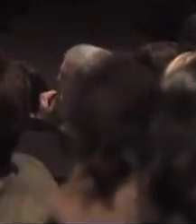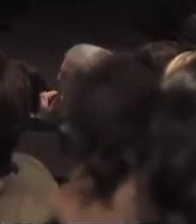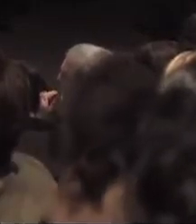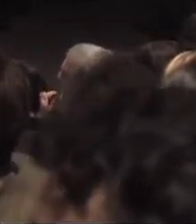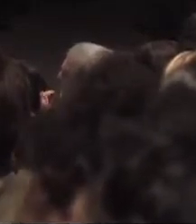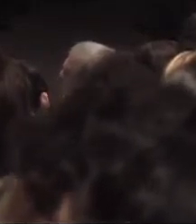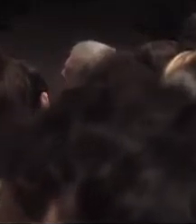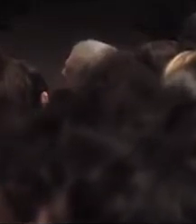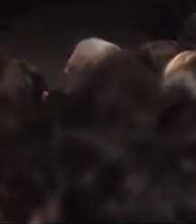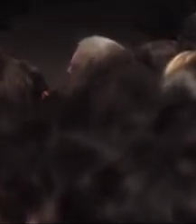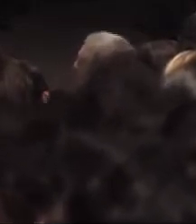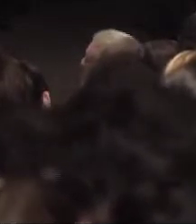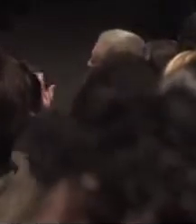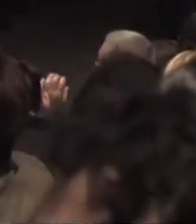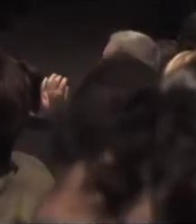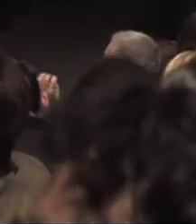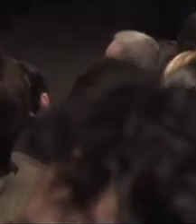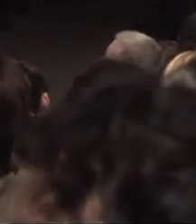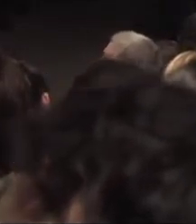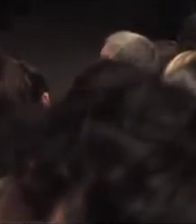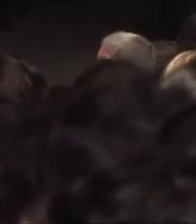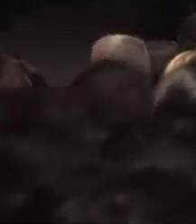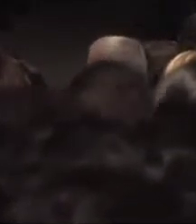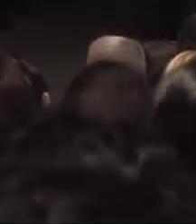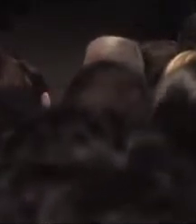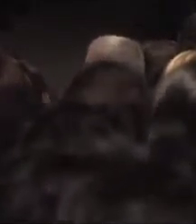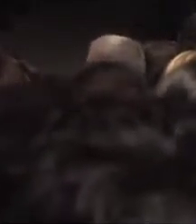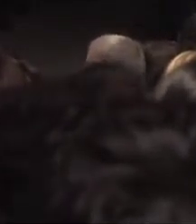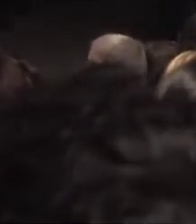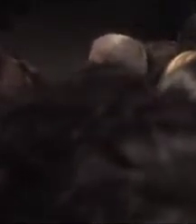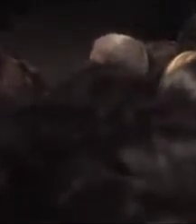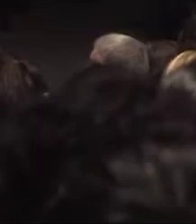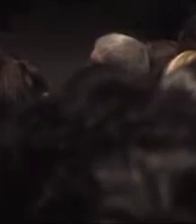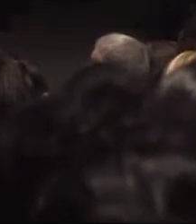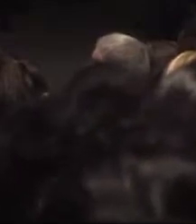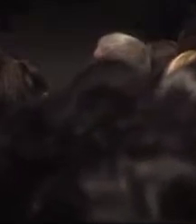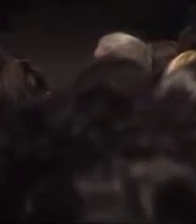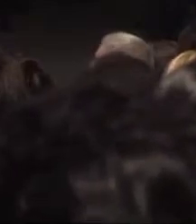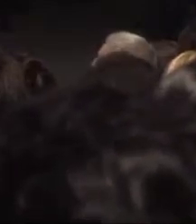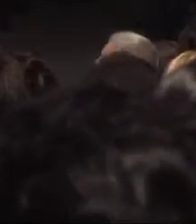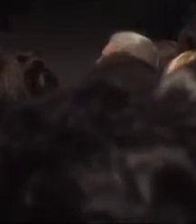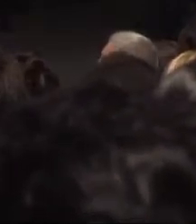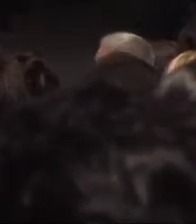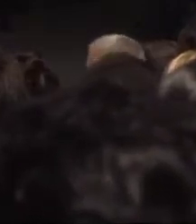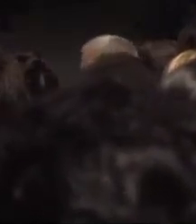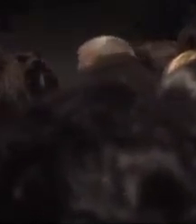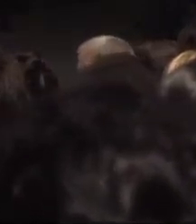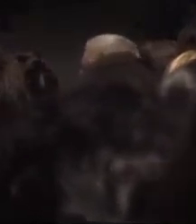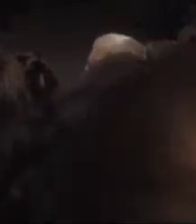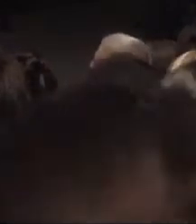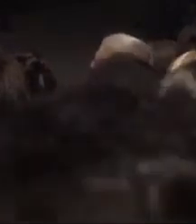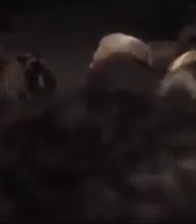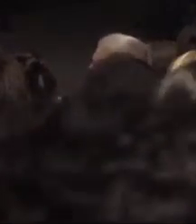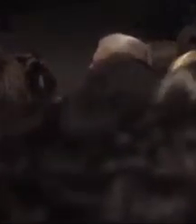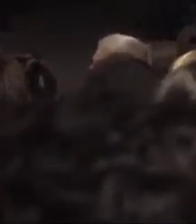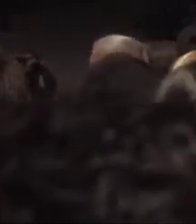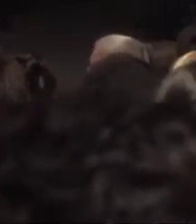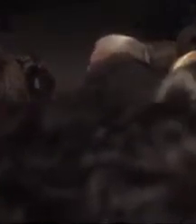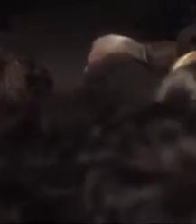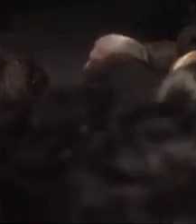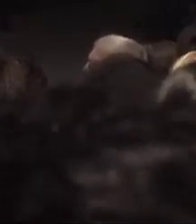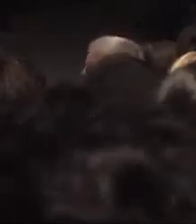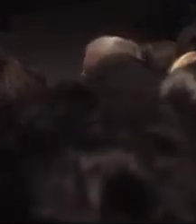complex. So I'm curious and skeptical, quite honestly, about how much of a chance,